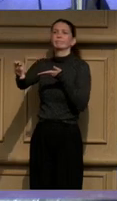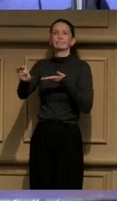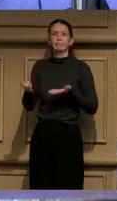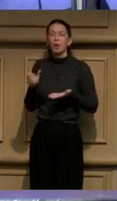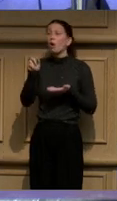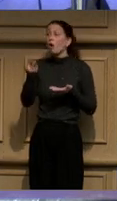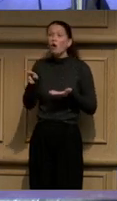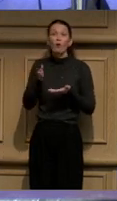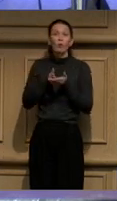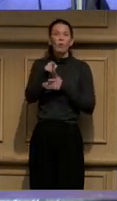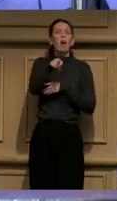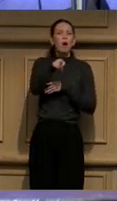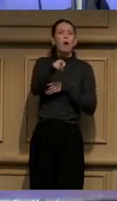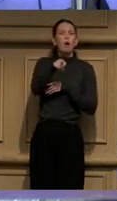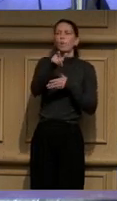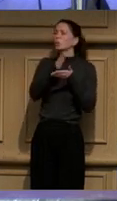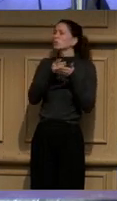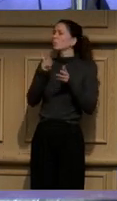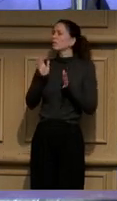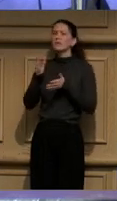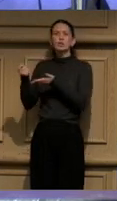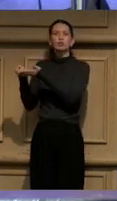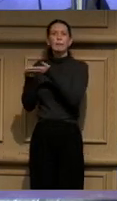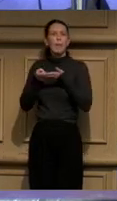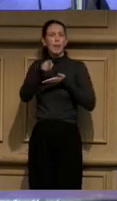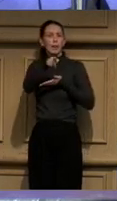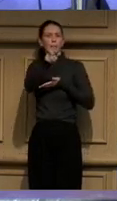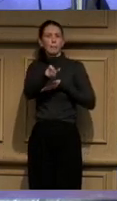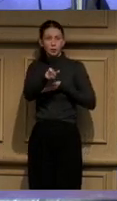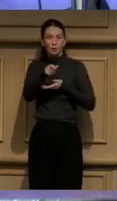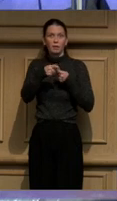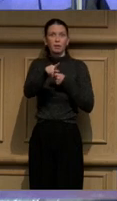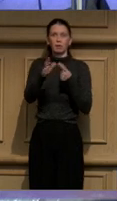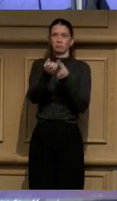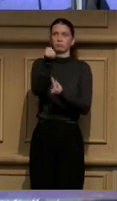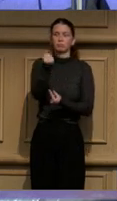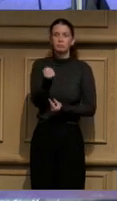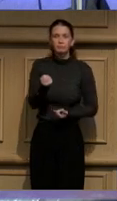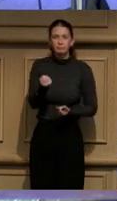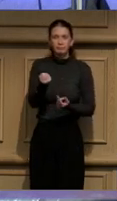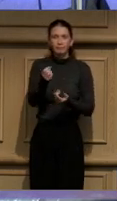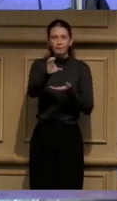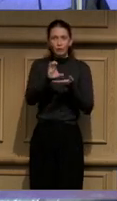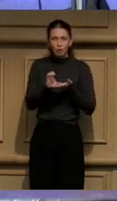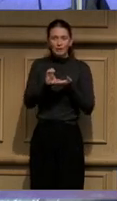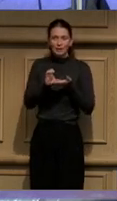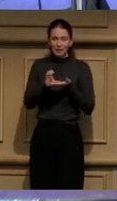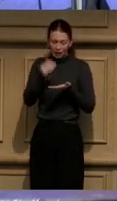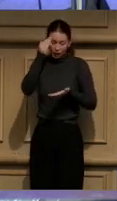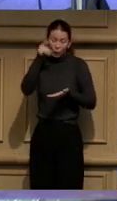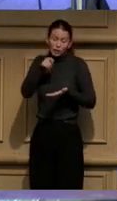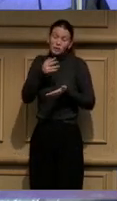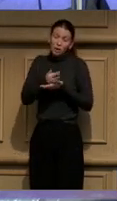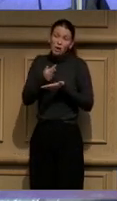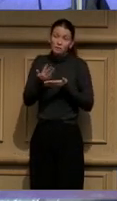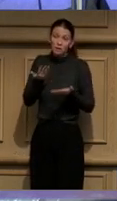recommendation or whatever, and so they get the funding, they get the bursary, and of course that's how it works, Ireland. But I don't know, I think